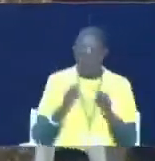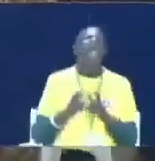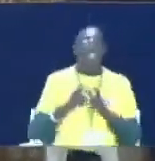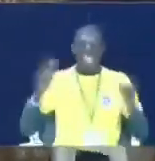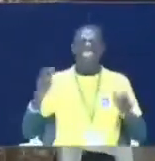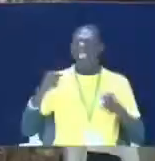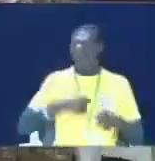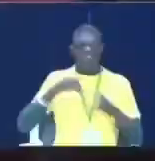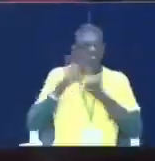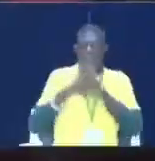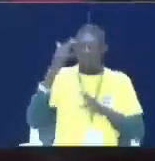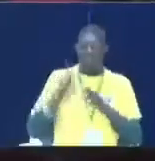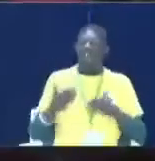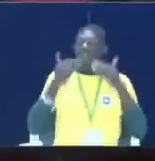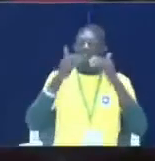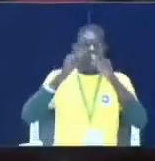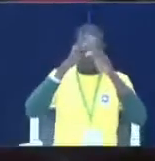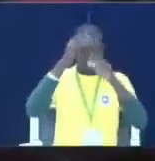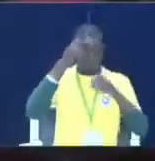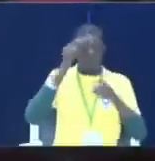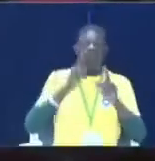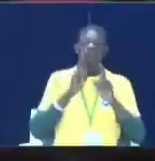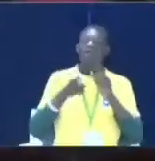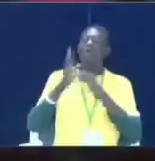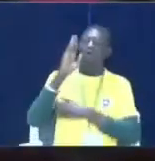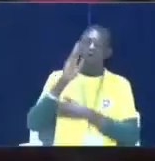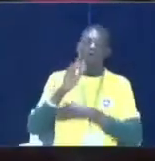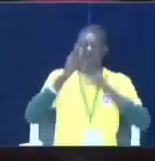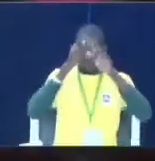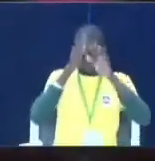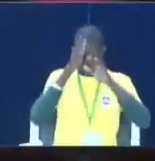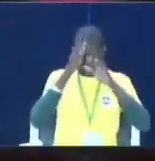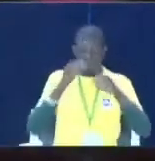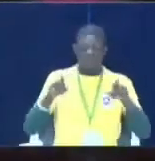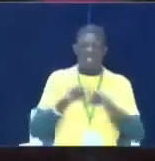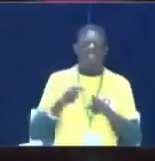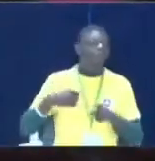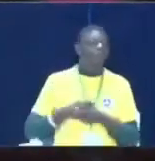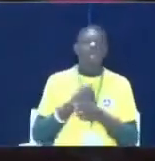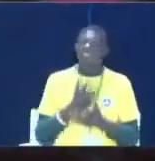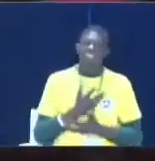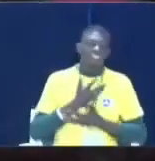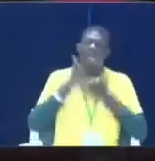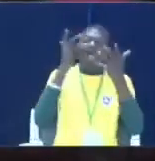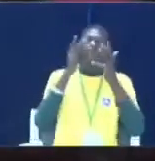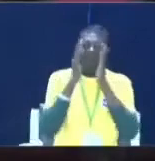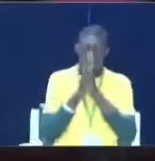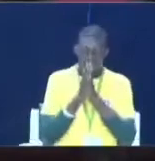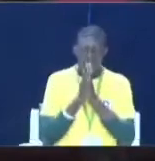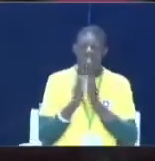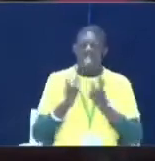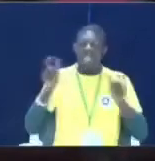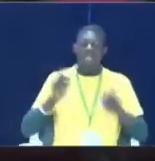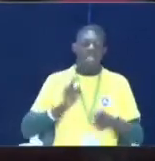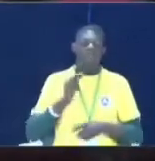Thank you, Father, because you are God. Father, as we have cried tonight, enlarge us.